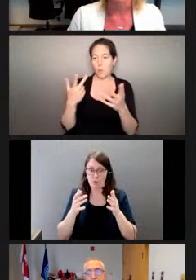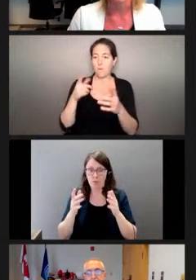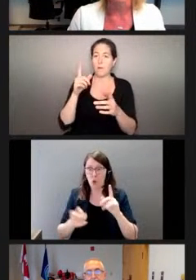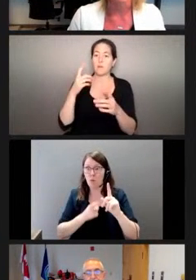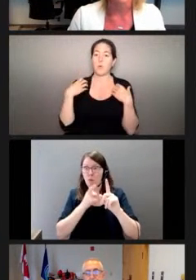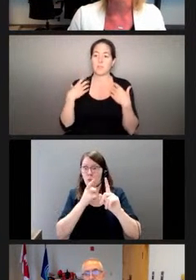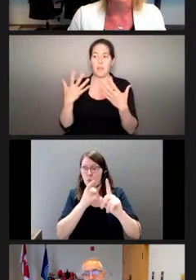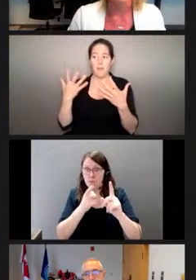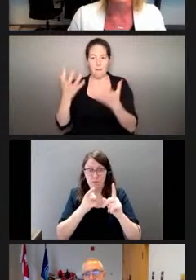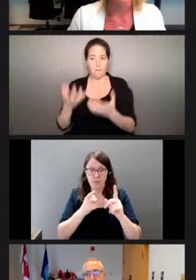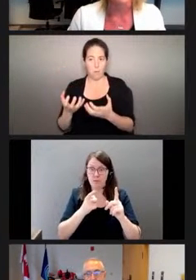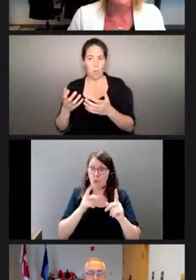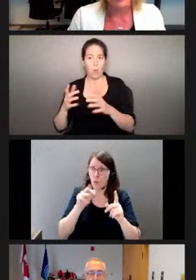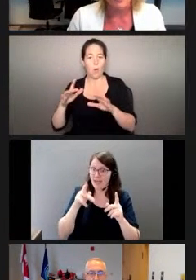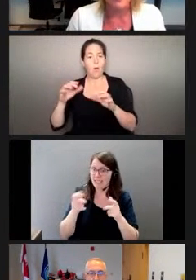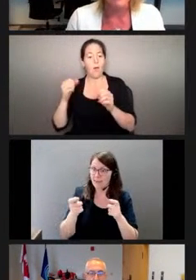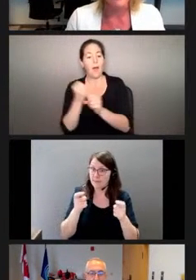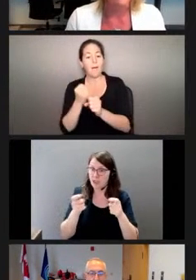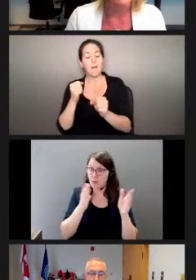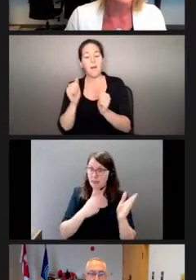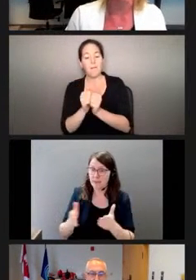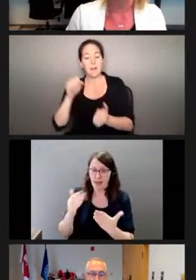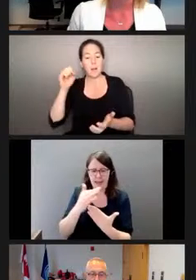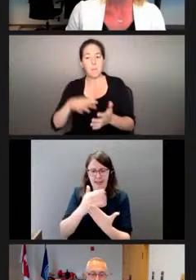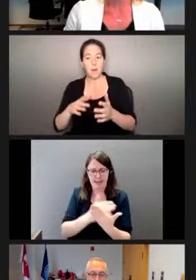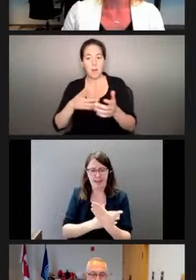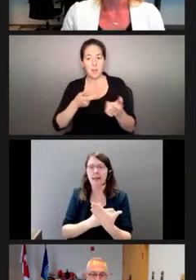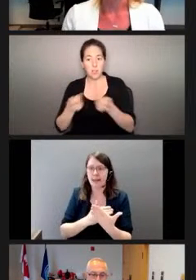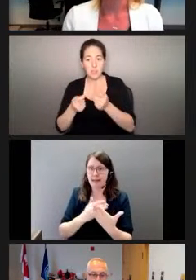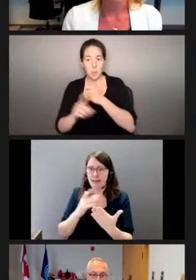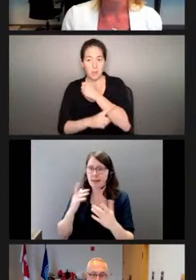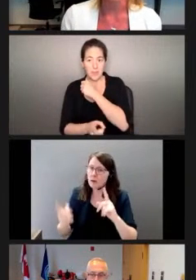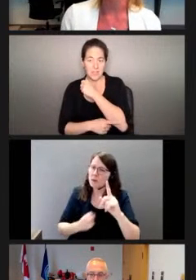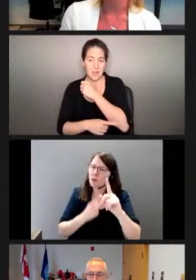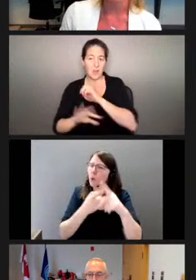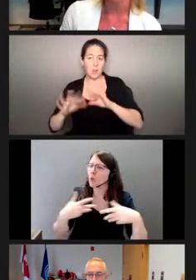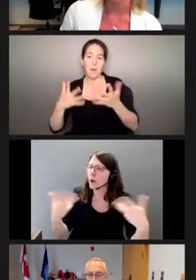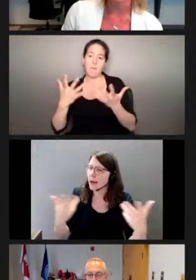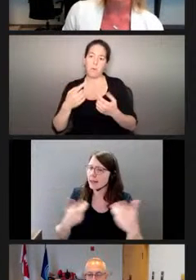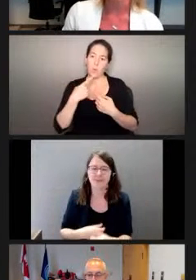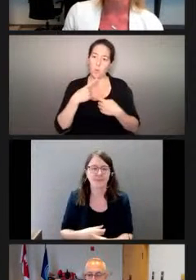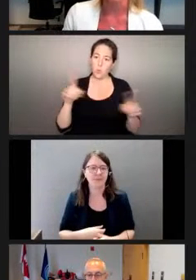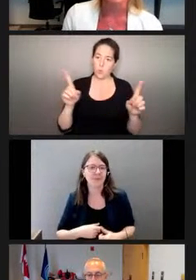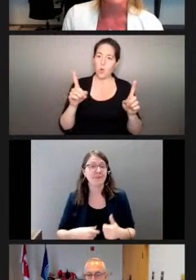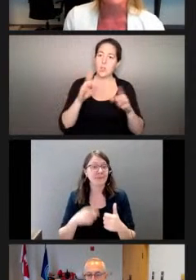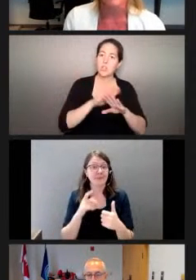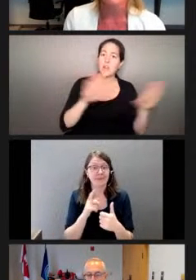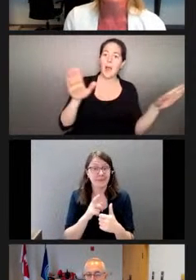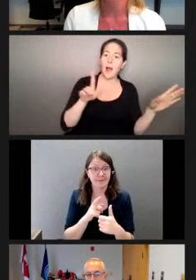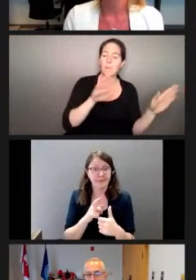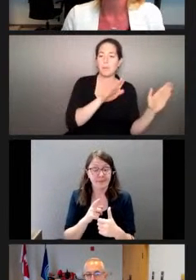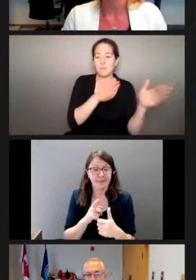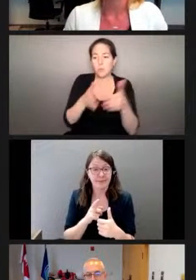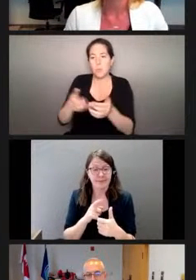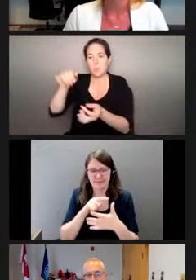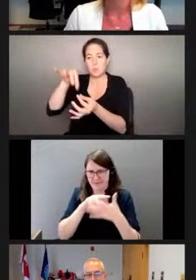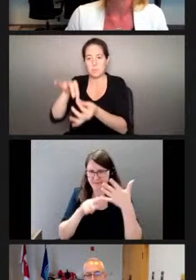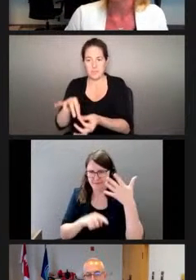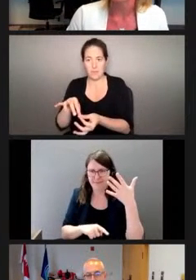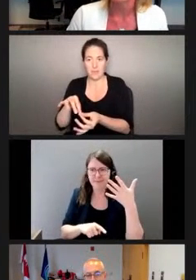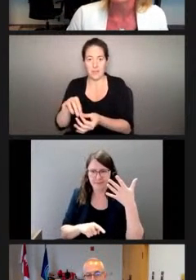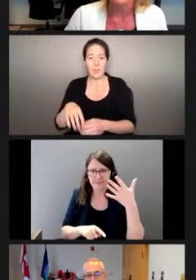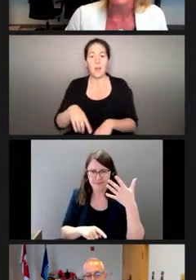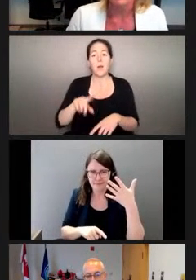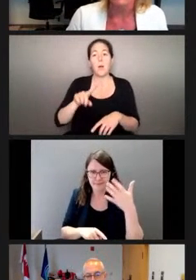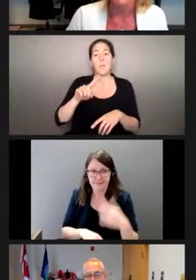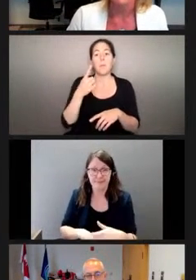transition the vision from a broad statement to more specific direction. So the first 6 proposed goals that you'll see here on this slide focus on